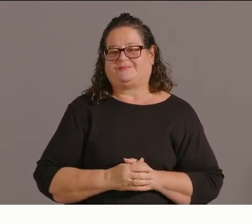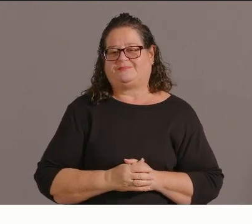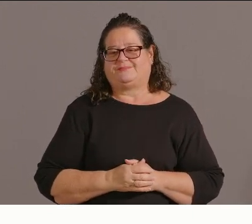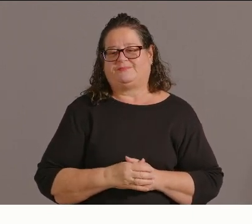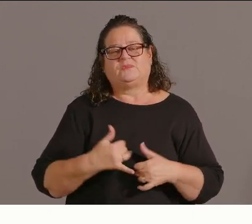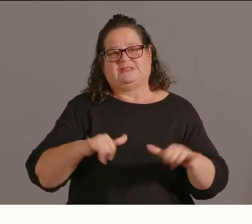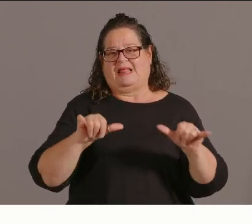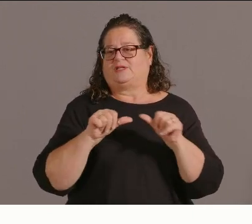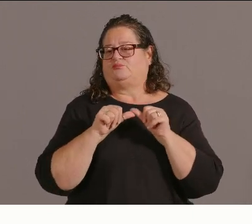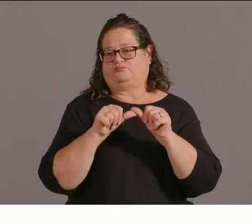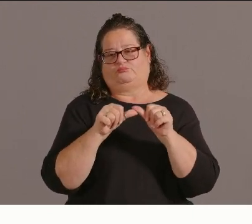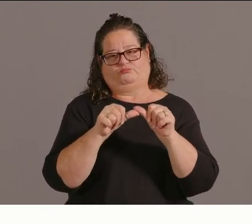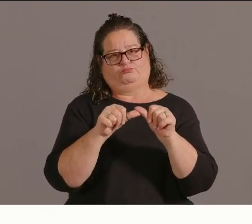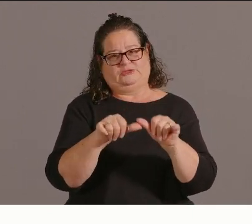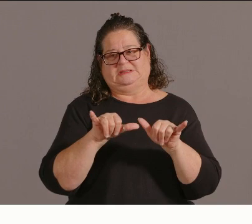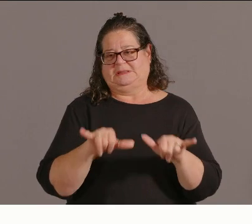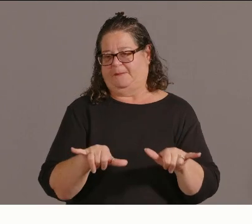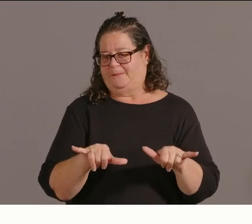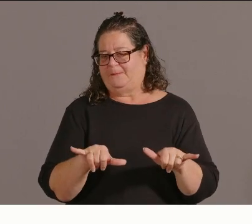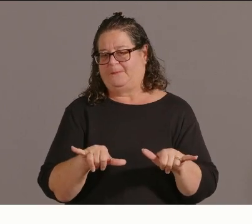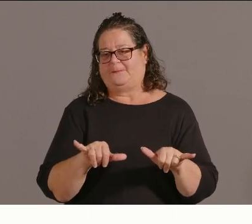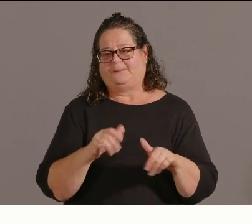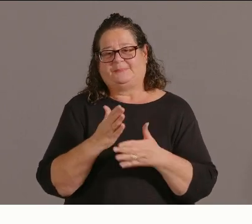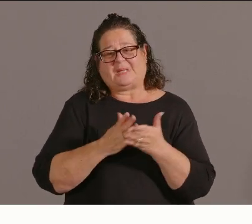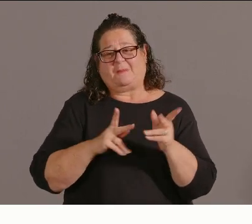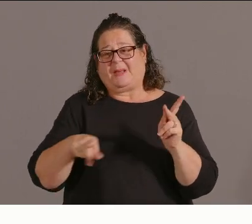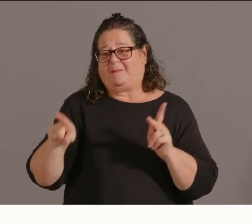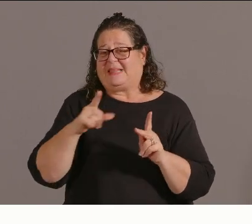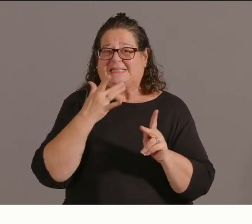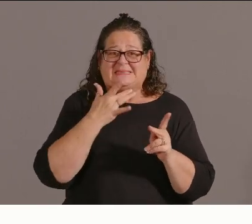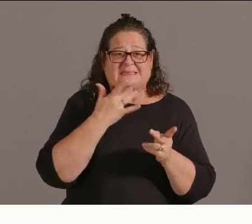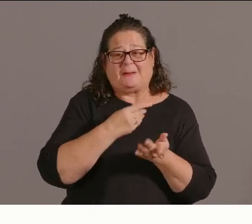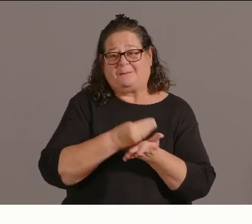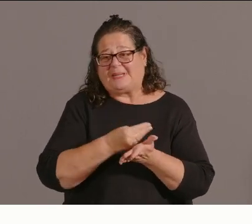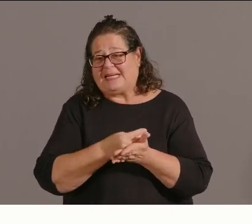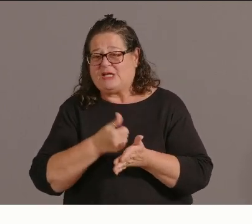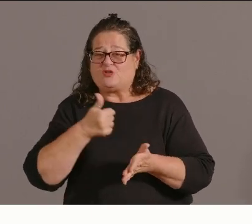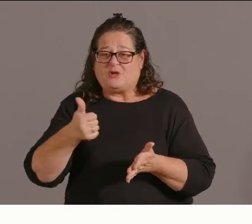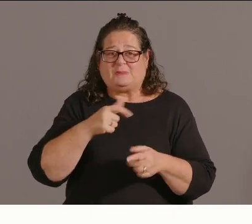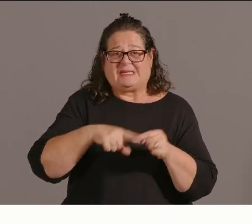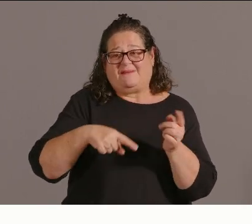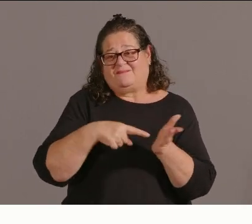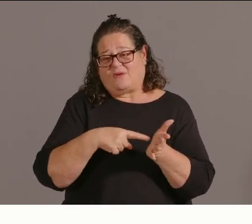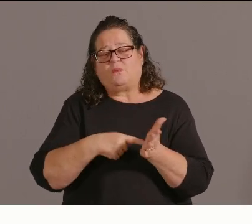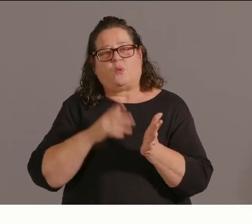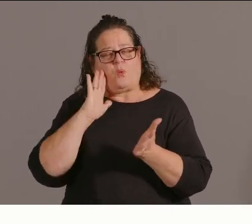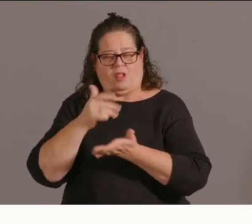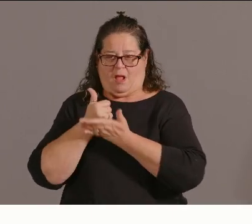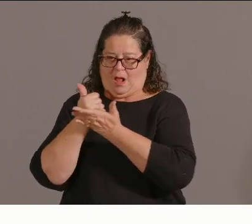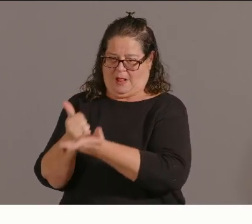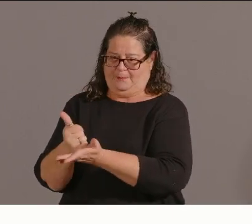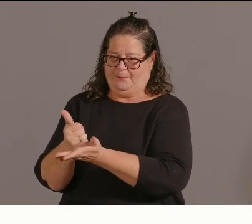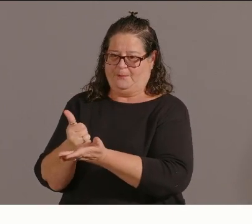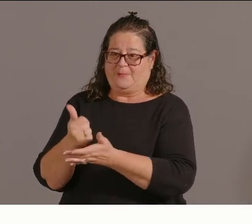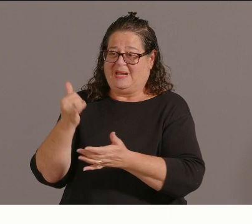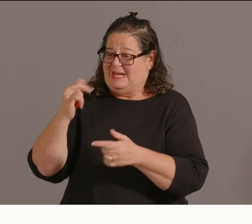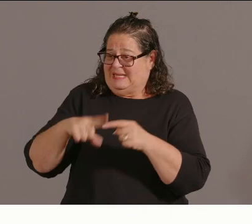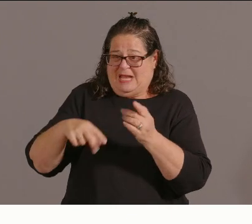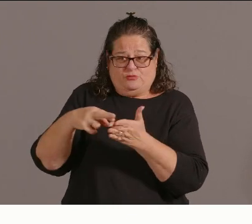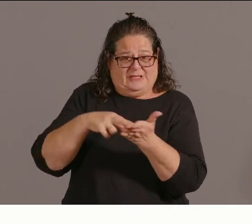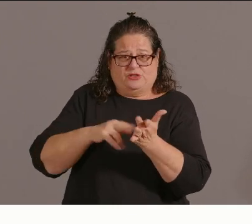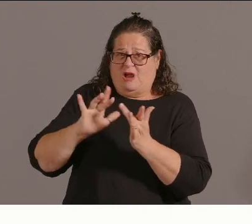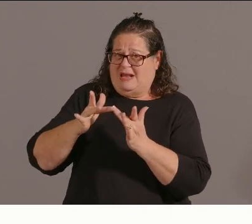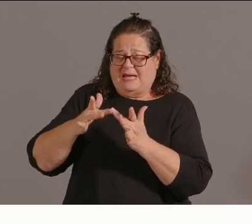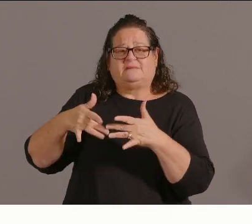to overcome transportation barriers and to help people get registered for vaccination opportunities.